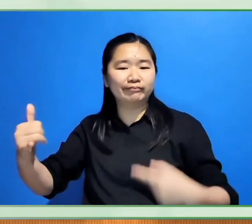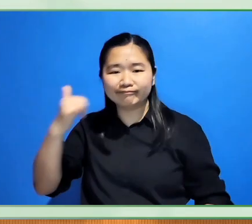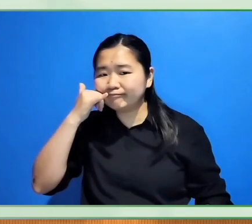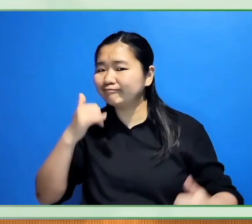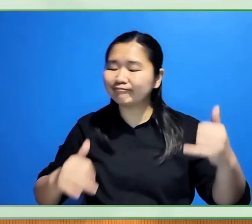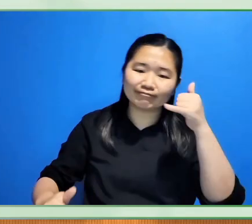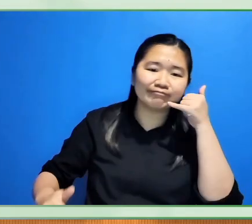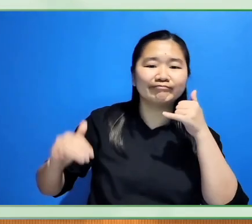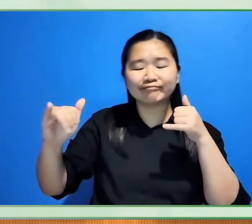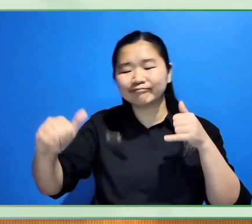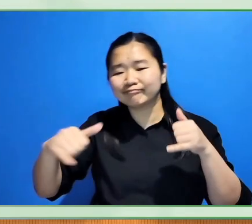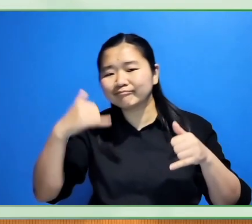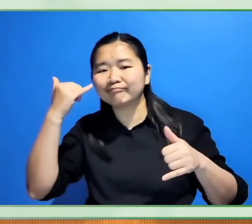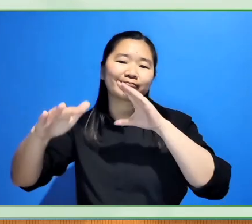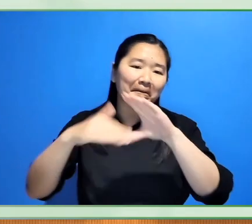equipment.